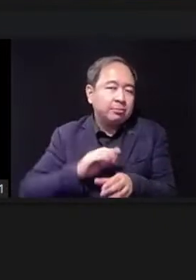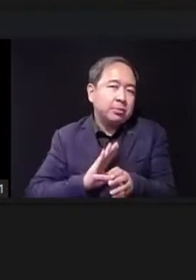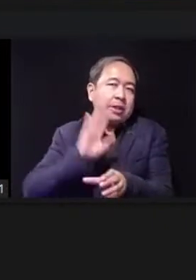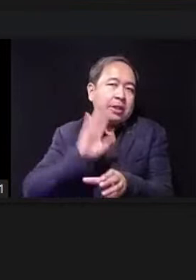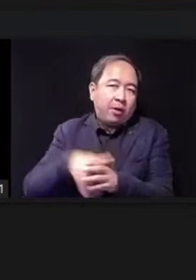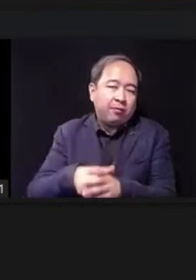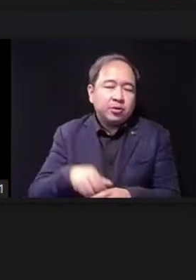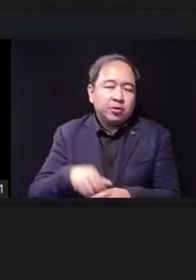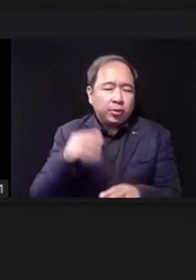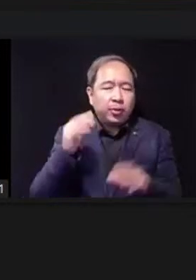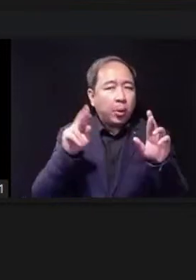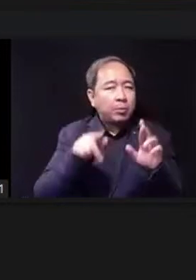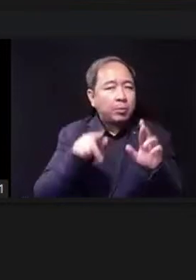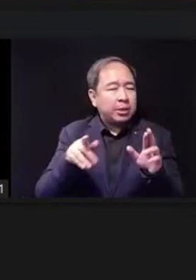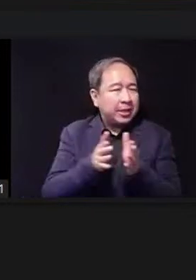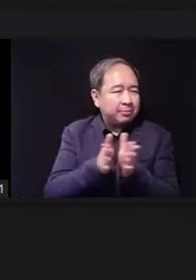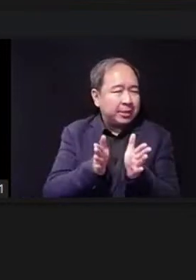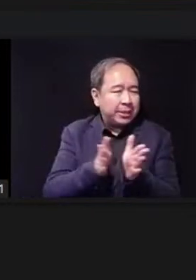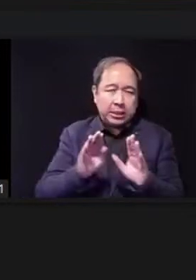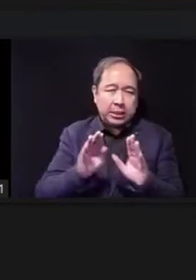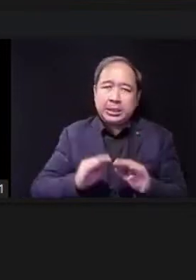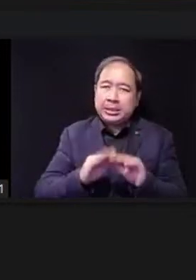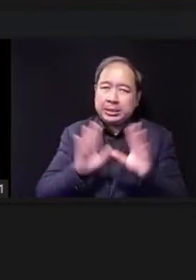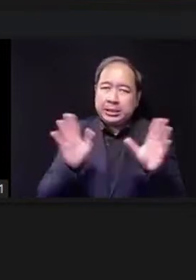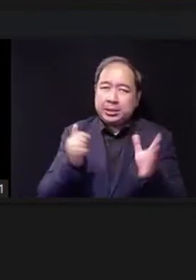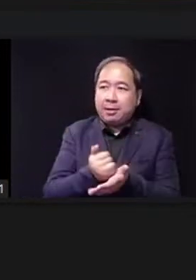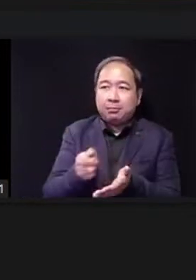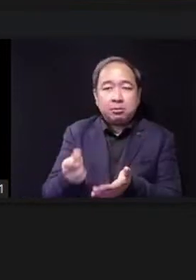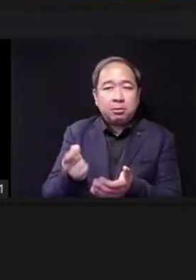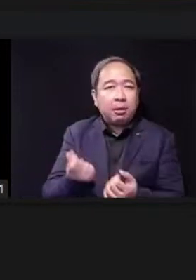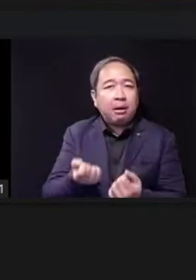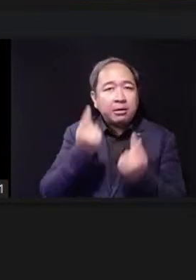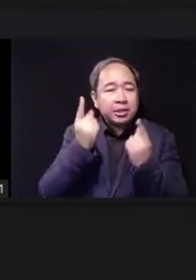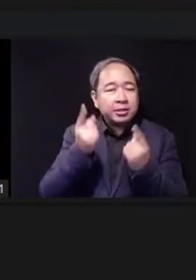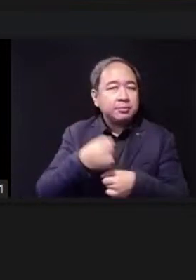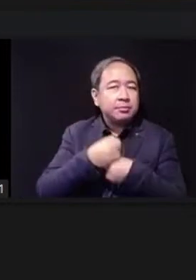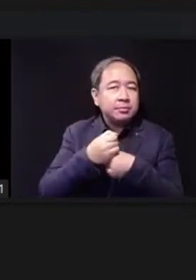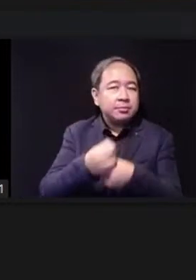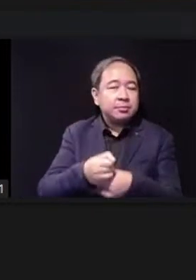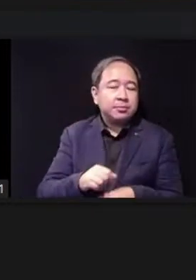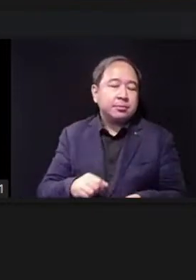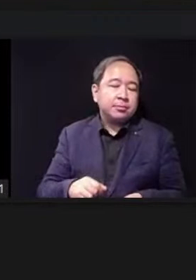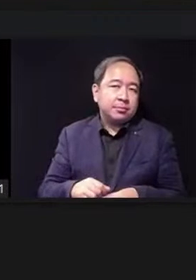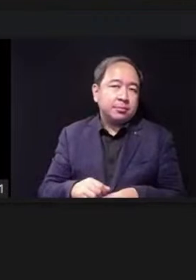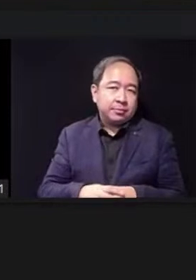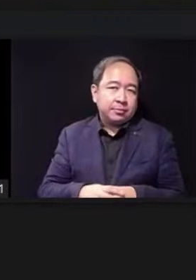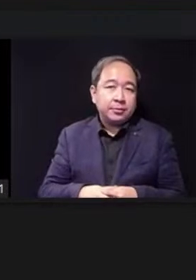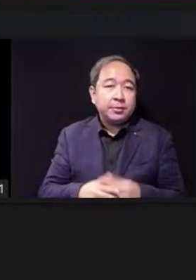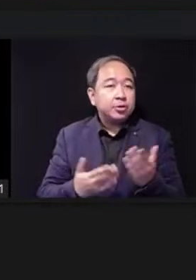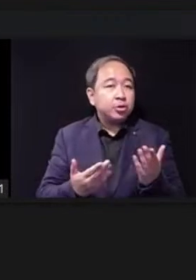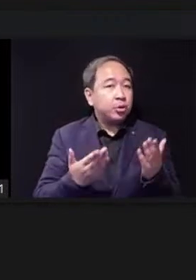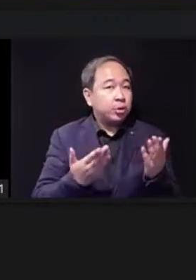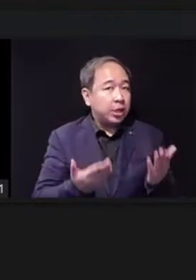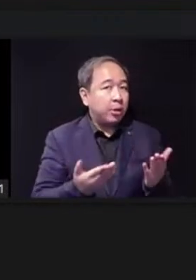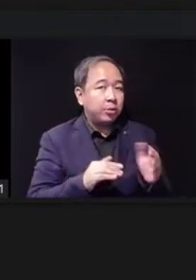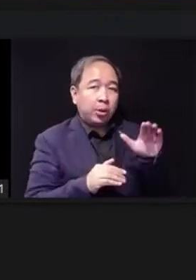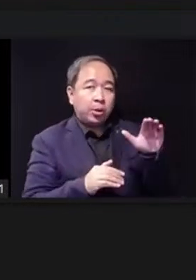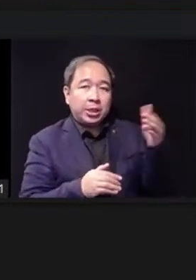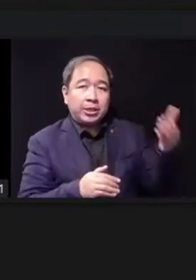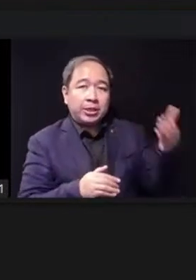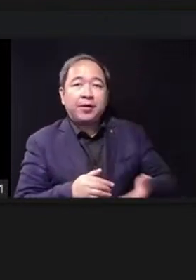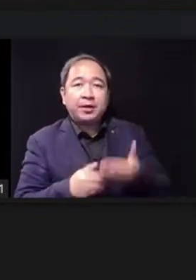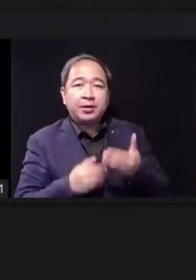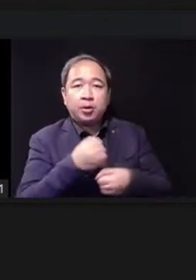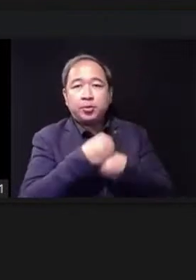can help delegations. Thank you. May I call on the distinguished delegate from Australia? Thank you. Just